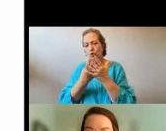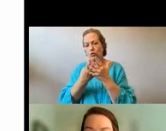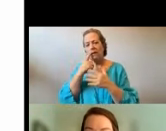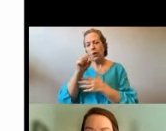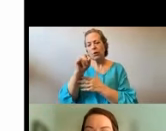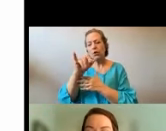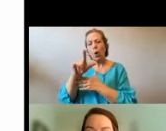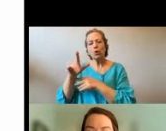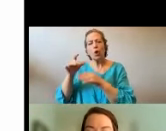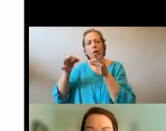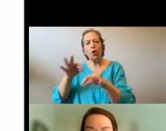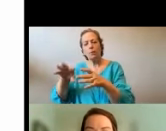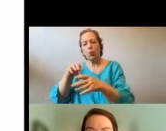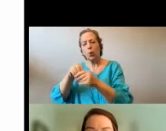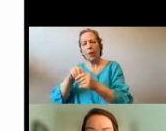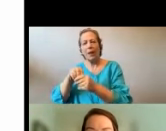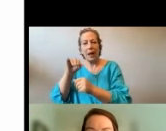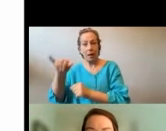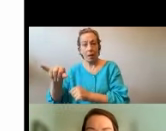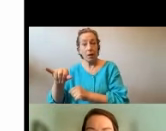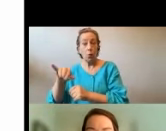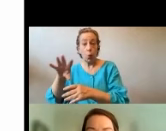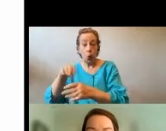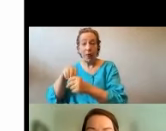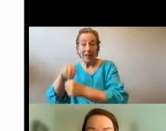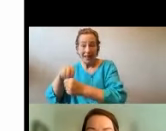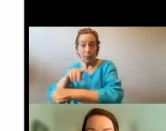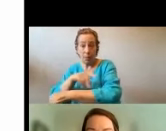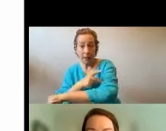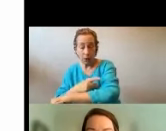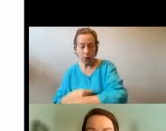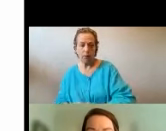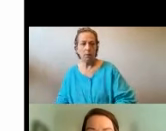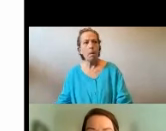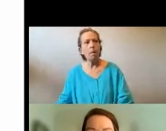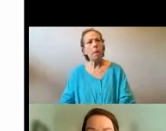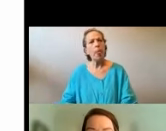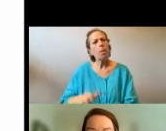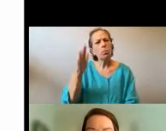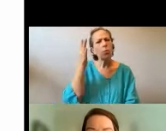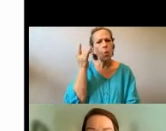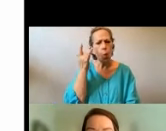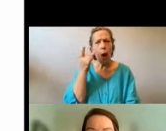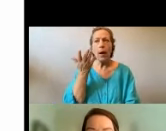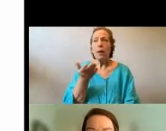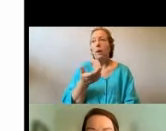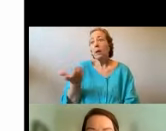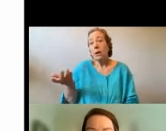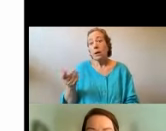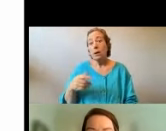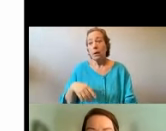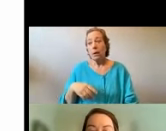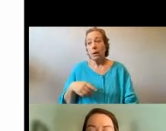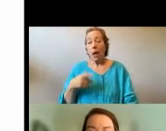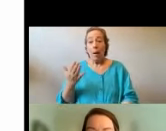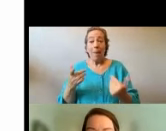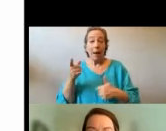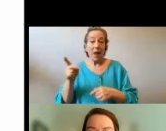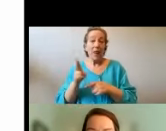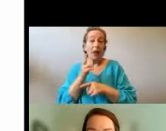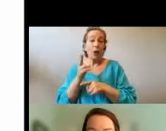inpatient setting. The argument being that patients who are in the hospital may be these sort of healthcare super utilizers that are coming